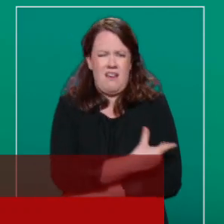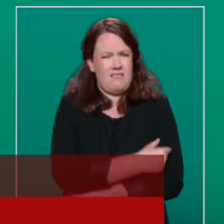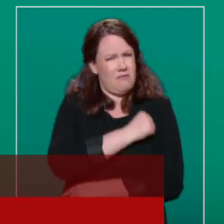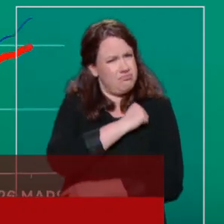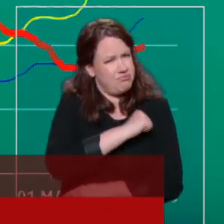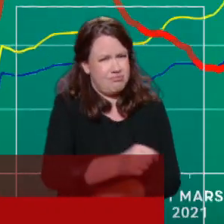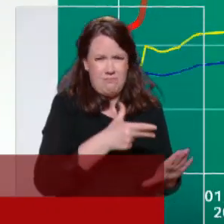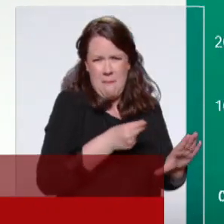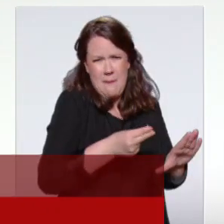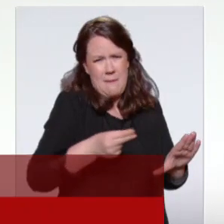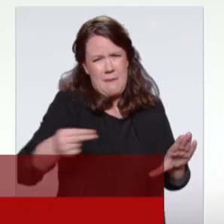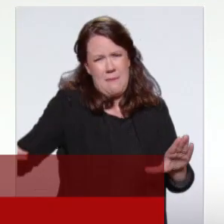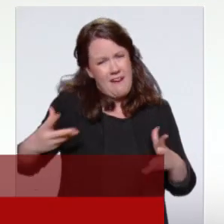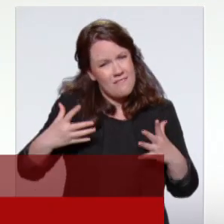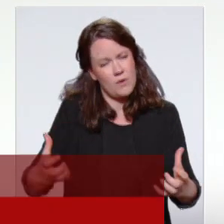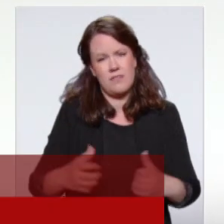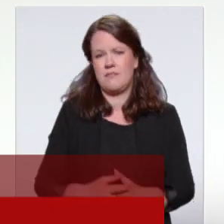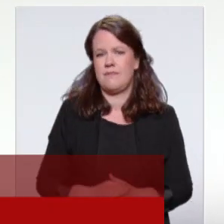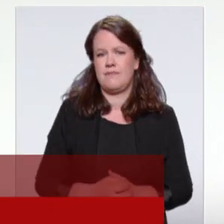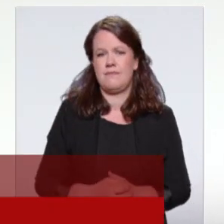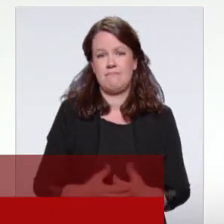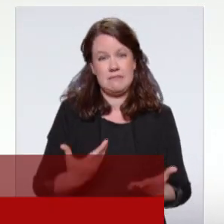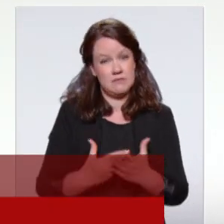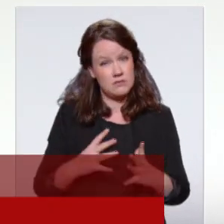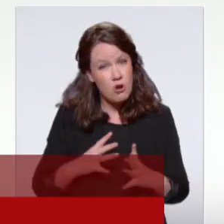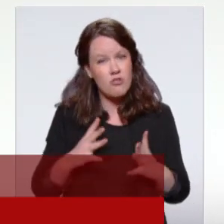more and more, to roll out the vaccines faster and faster.